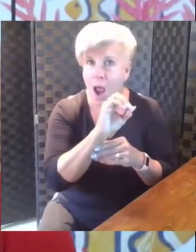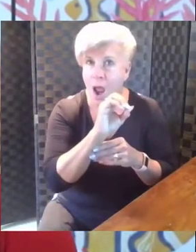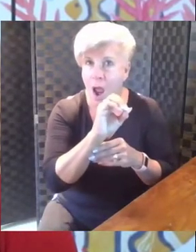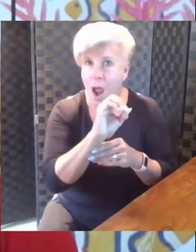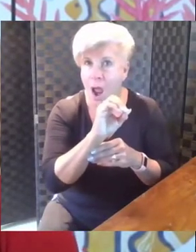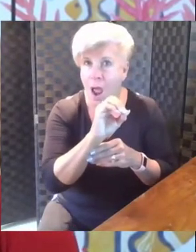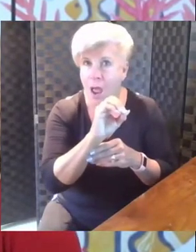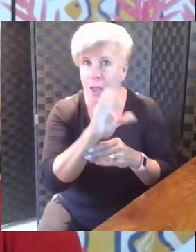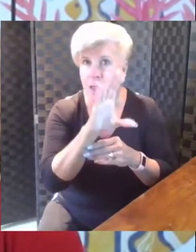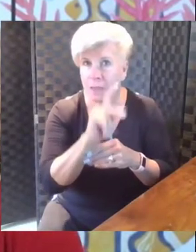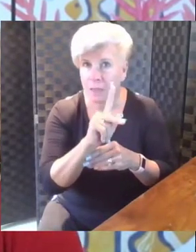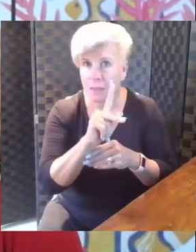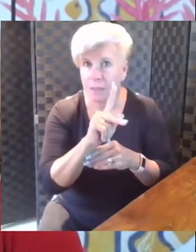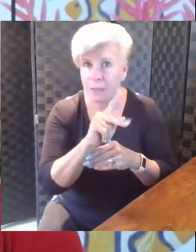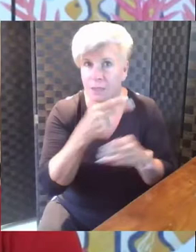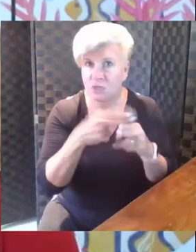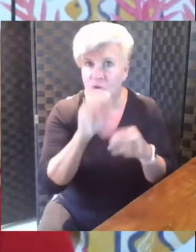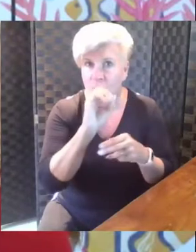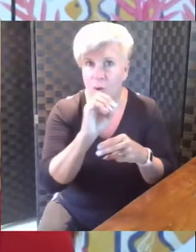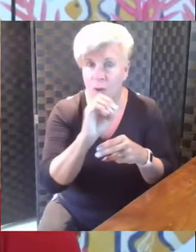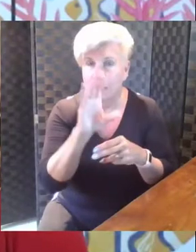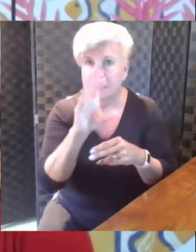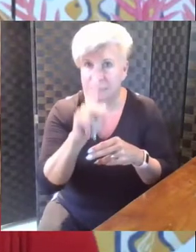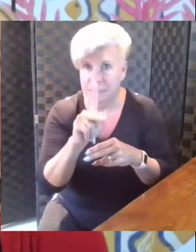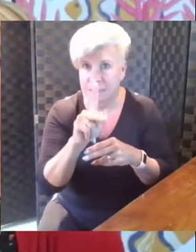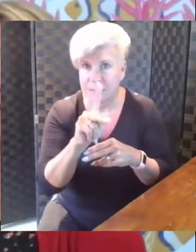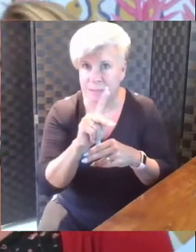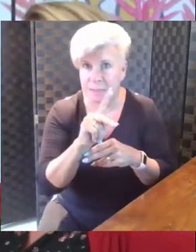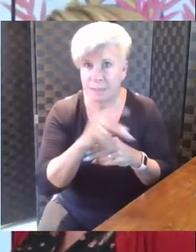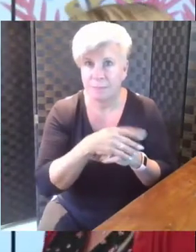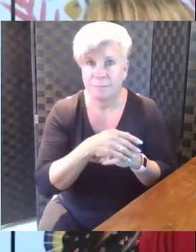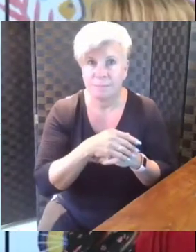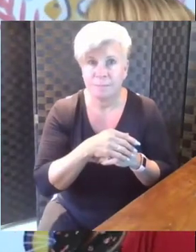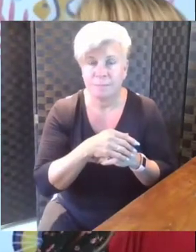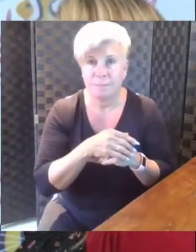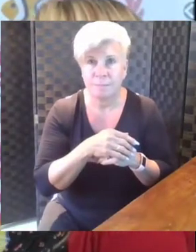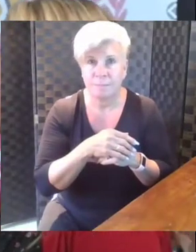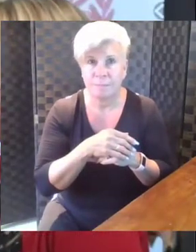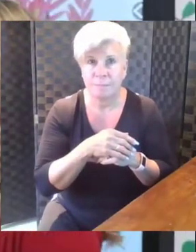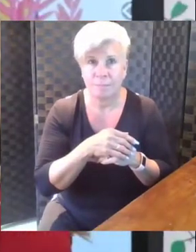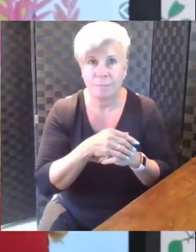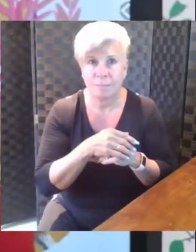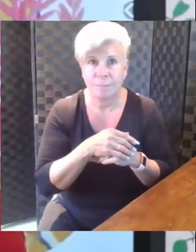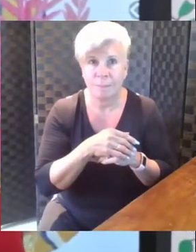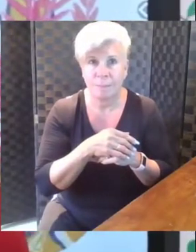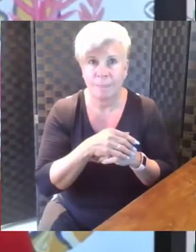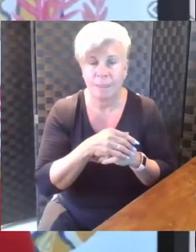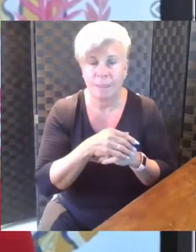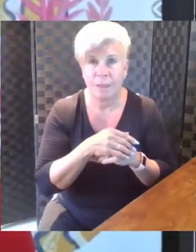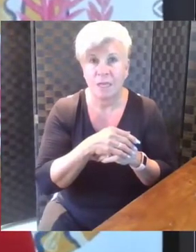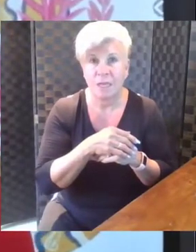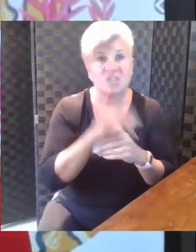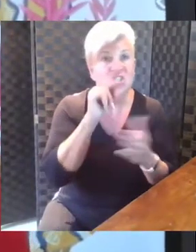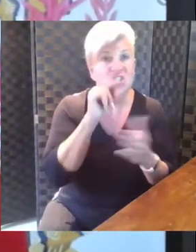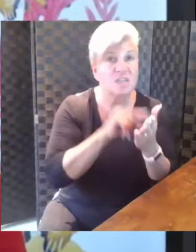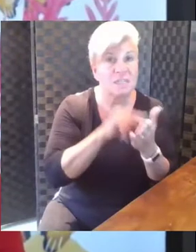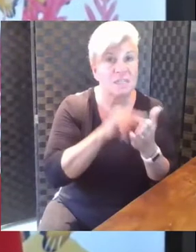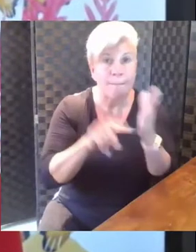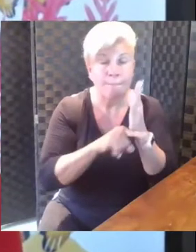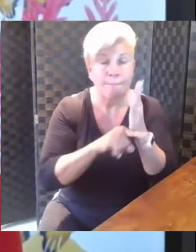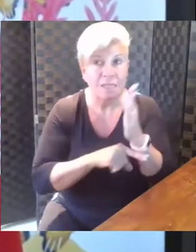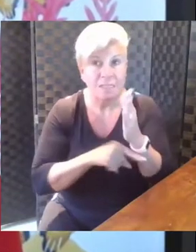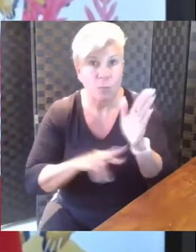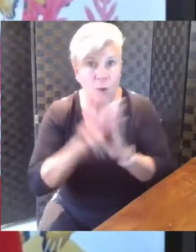r, ah, you hear the short O, k, CK. Chicken, bucket, and rocket